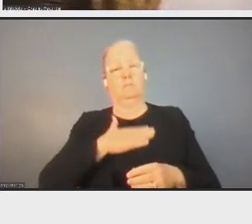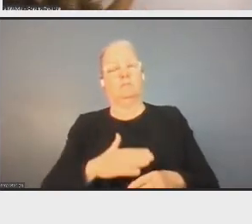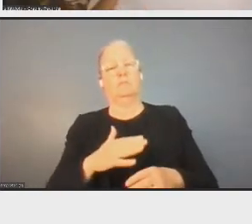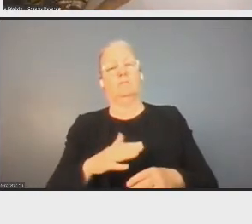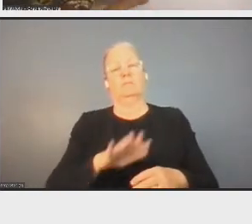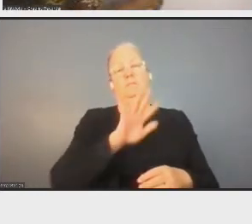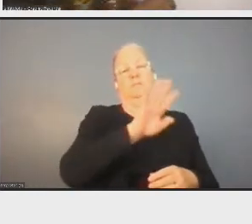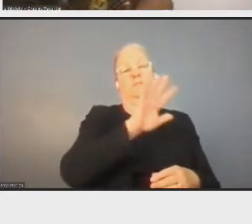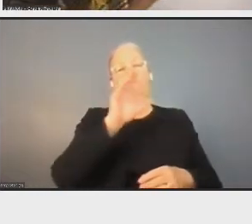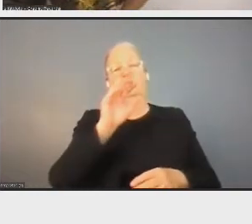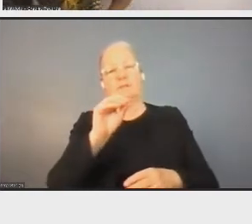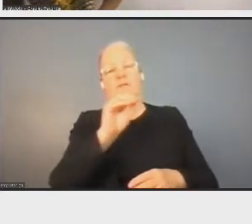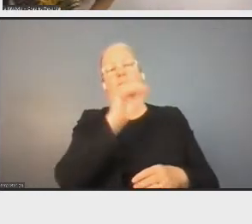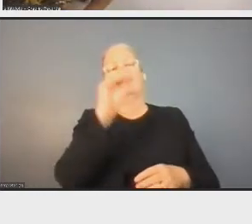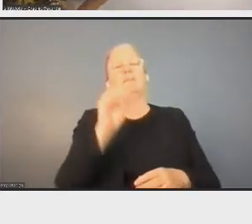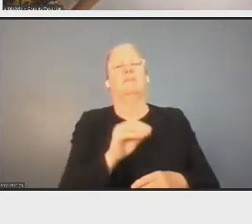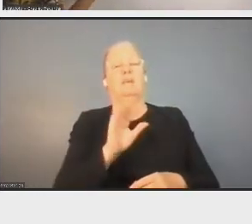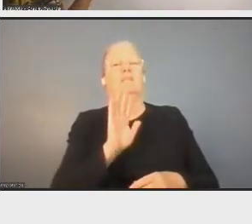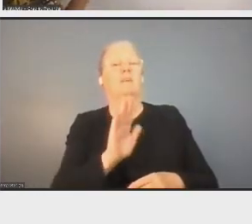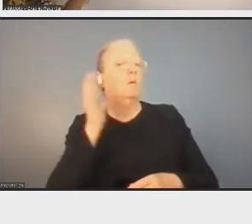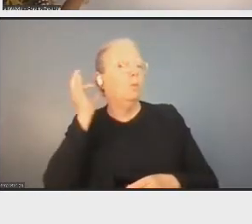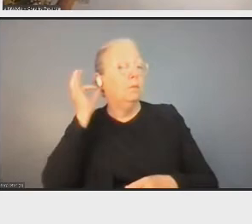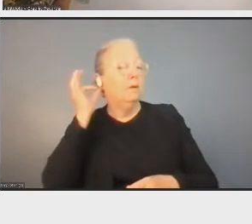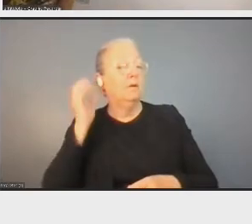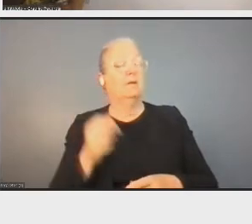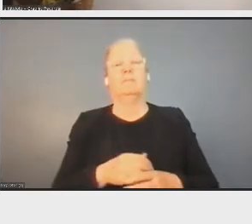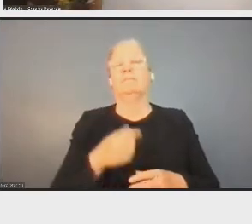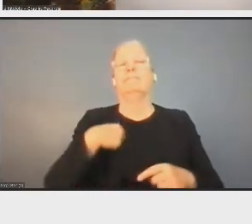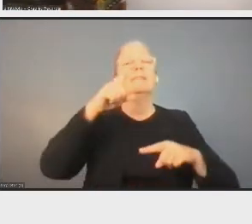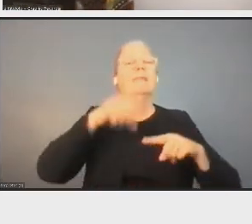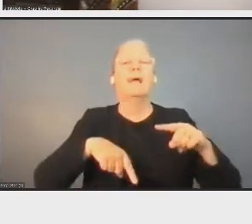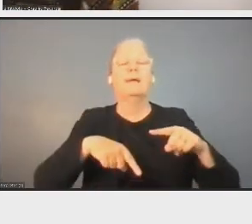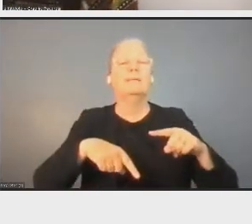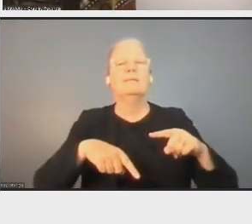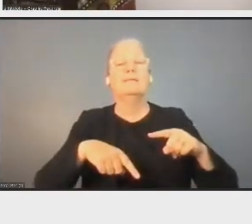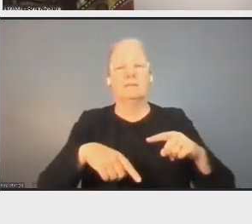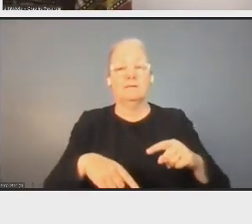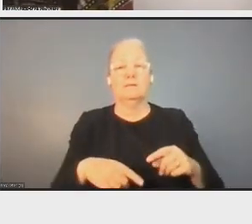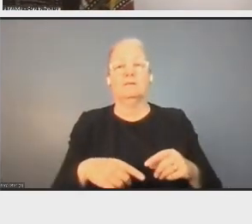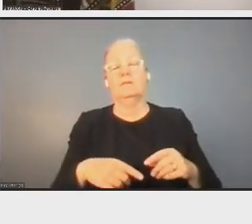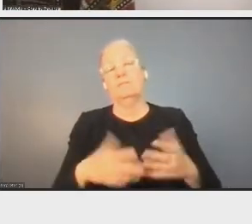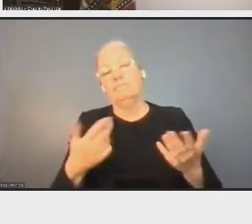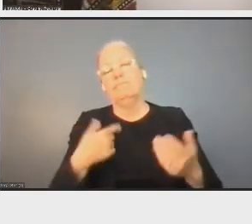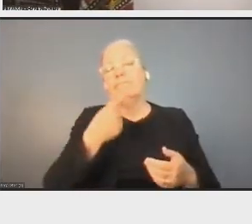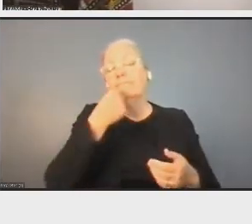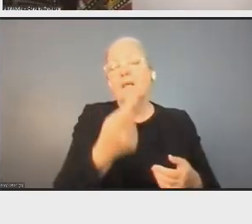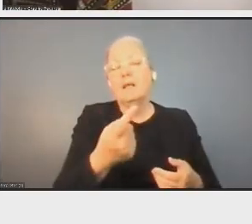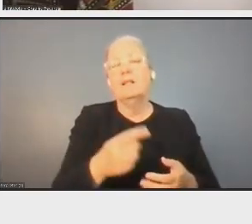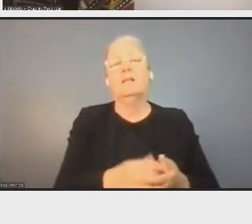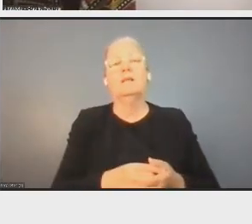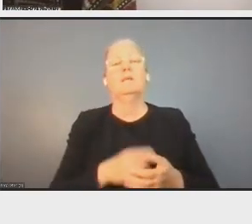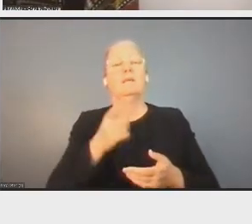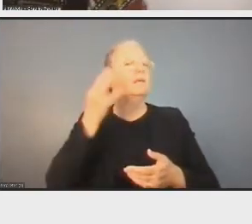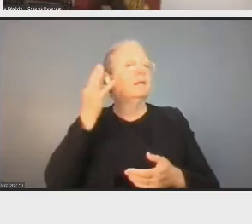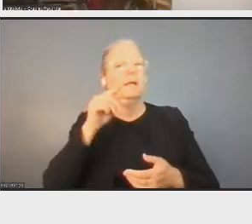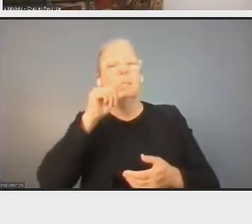for women. We cannot have a speech about gender equality